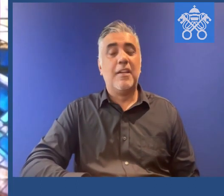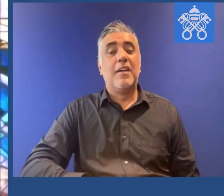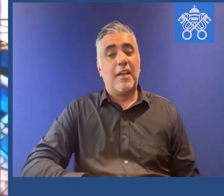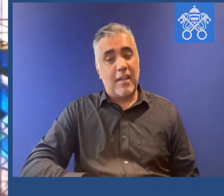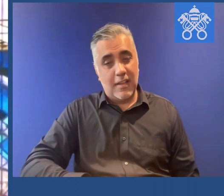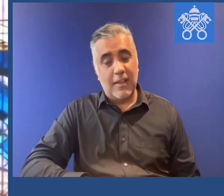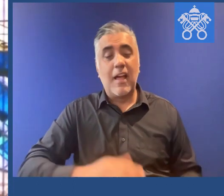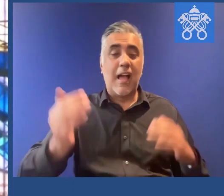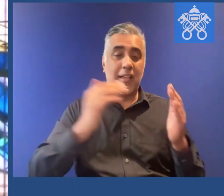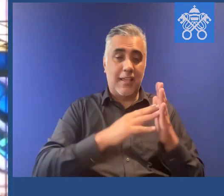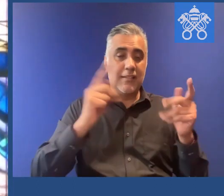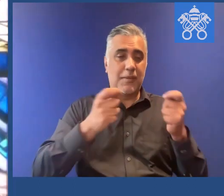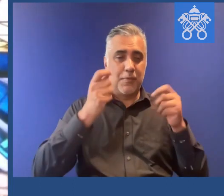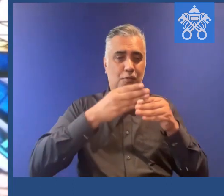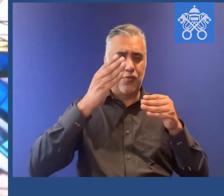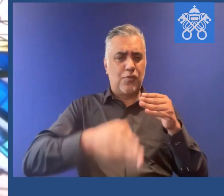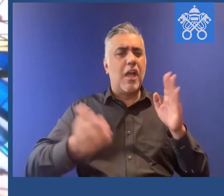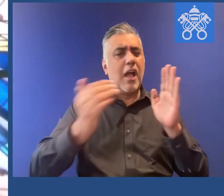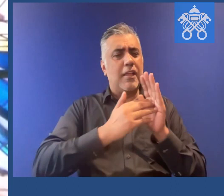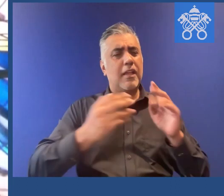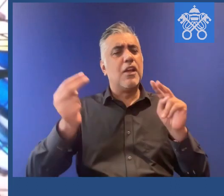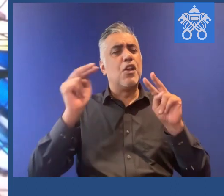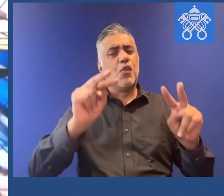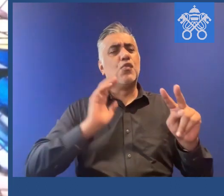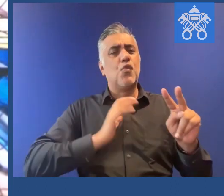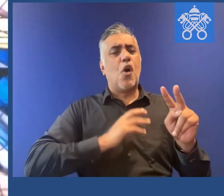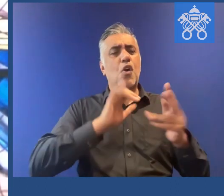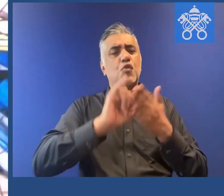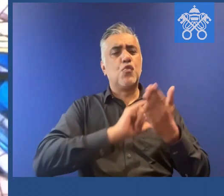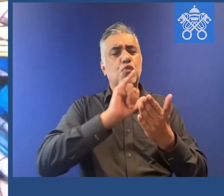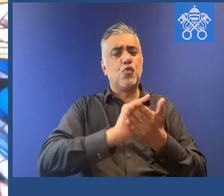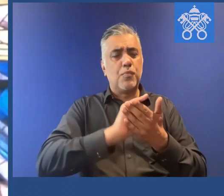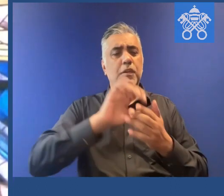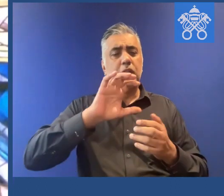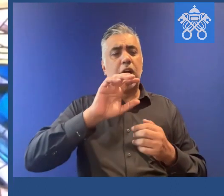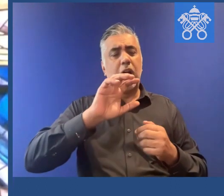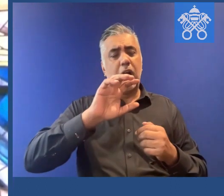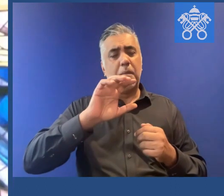And as this celebration draws to a close, we would like to invite you to visit our Vatican News web portal at